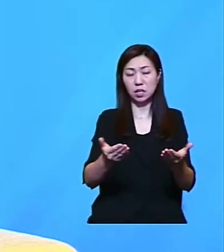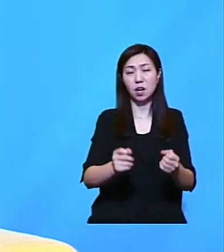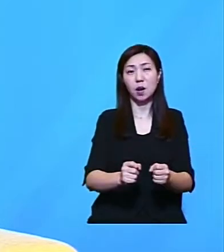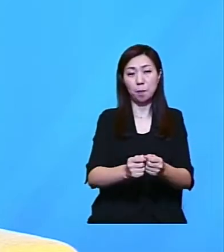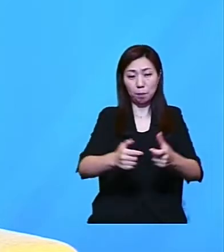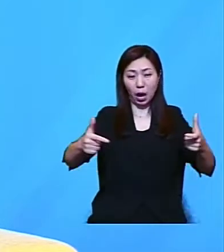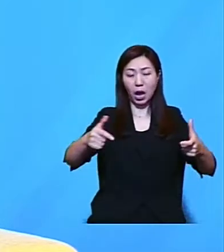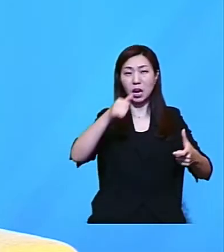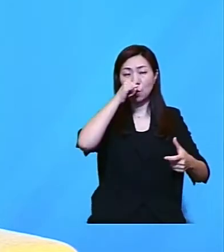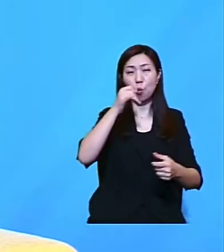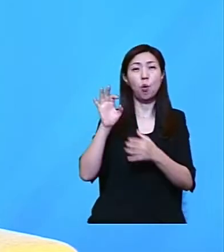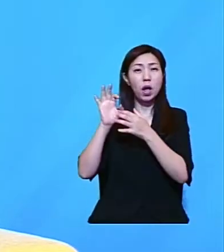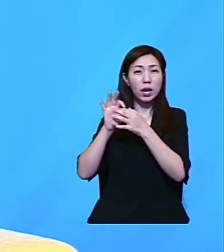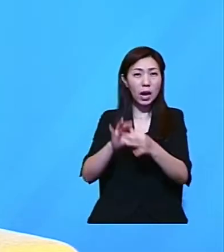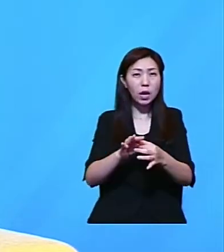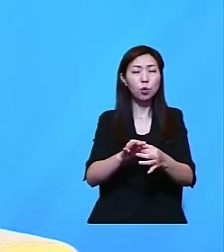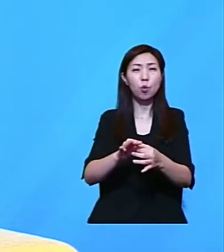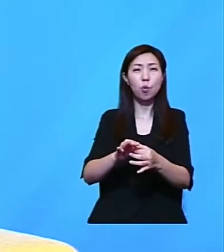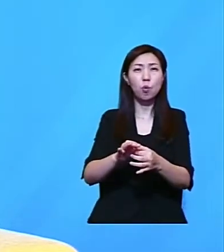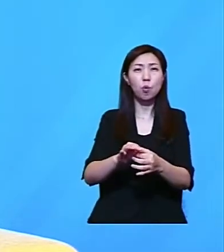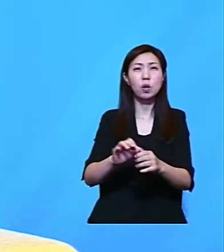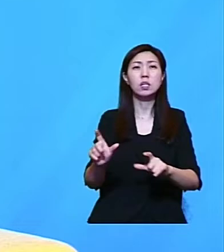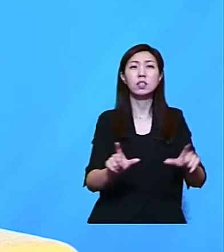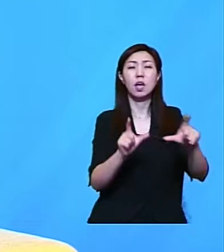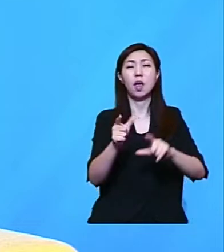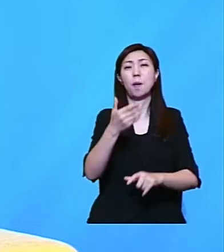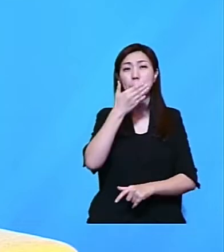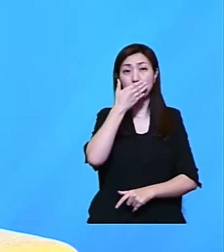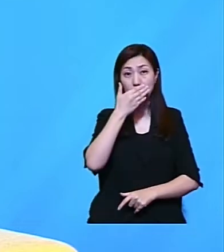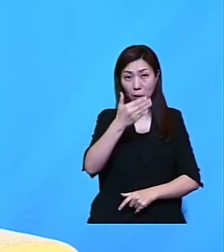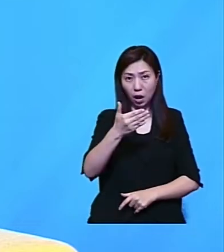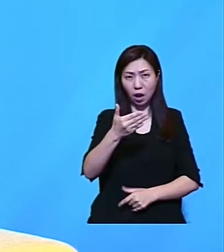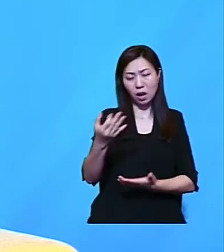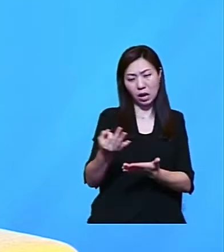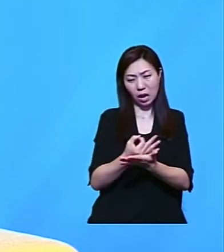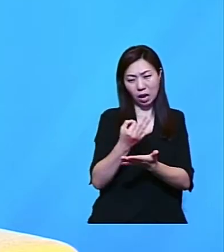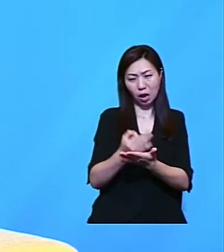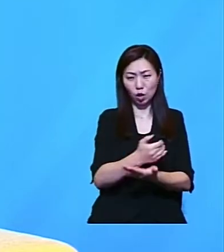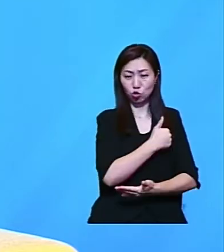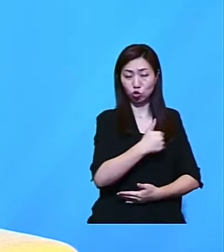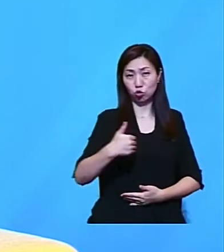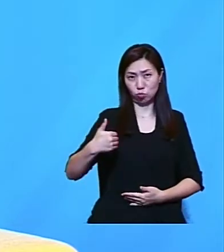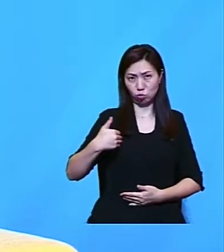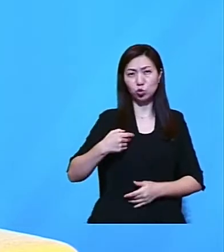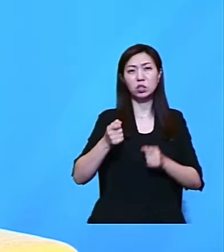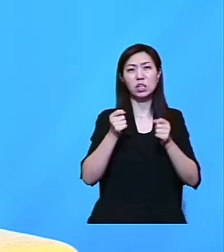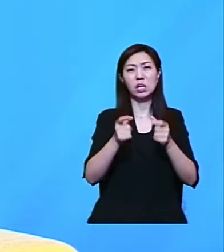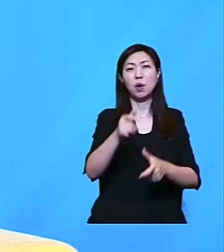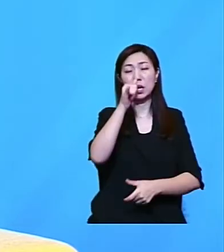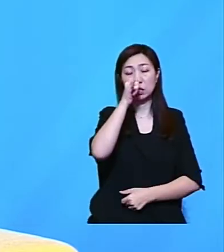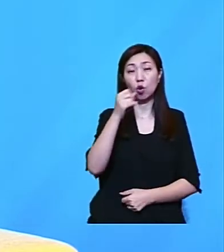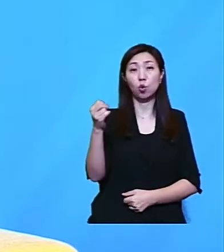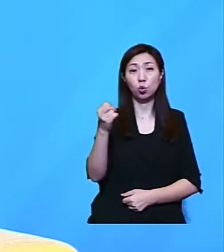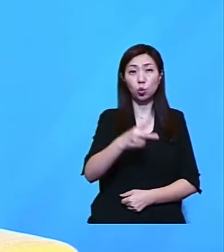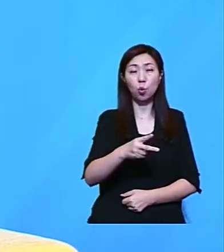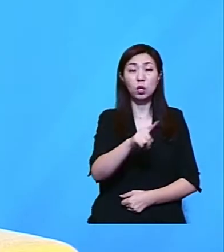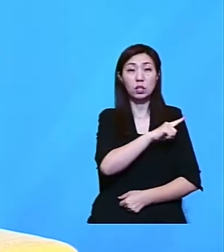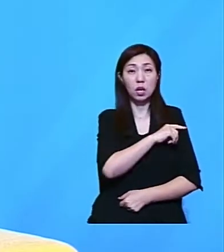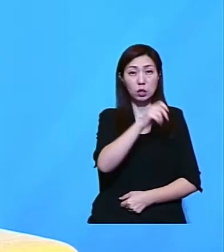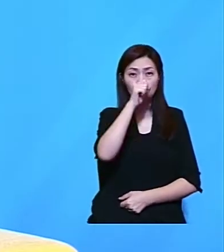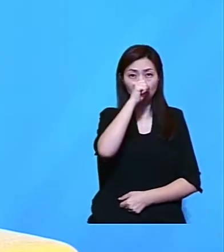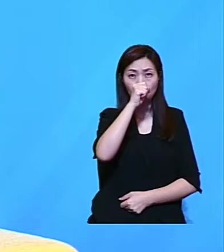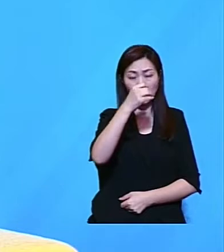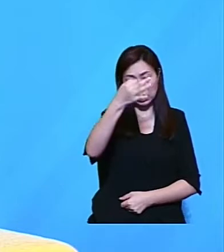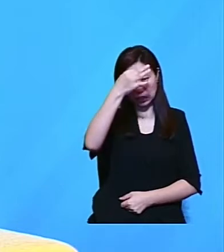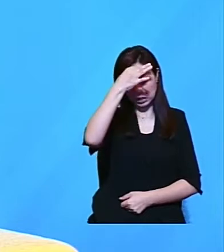ideally combined with climate-smart agriculture. But yes, while there are some areas like solar irrigation, which